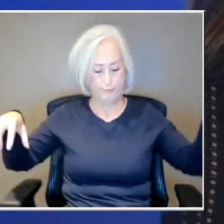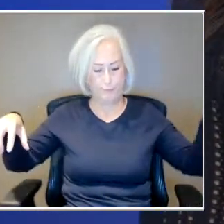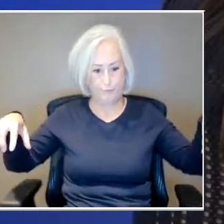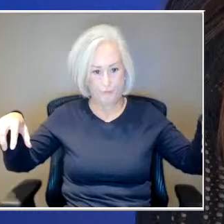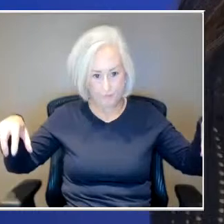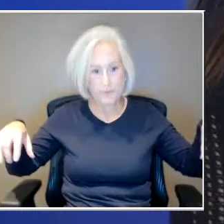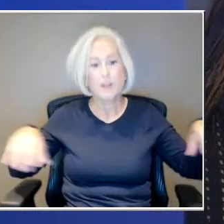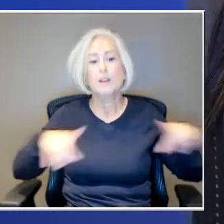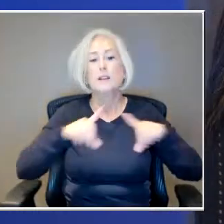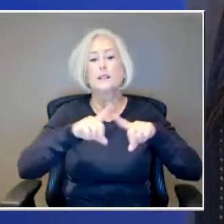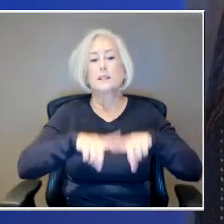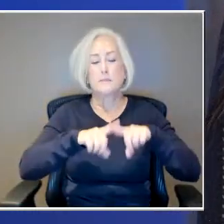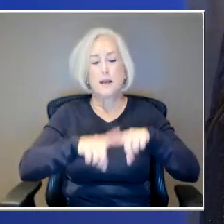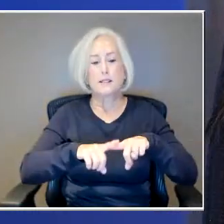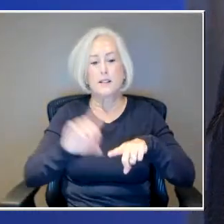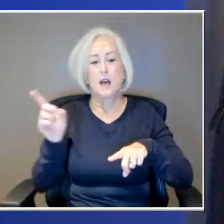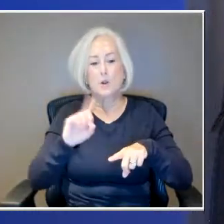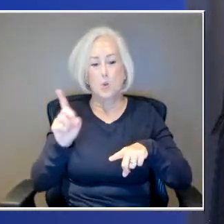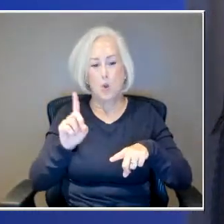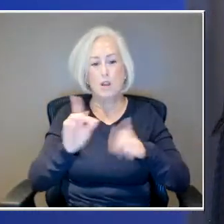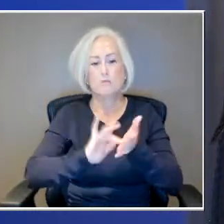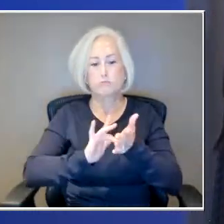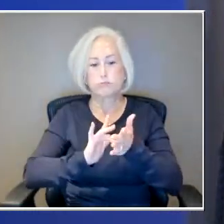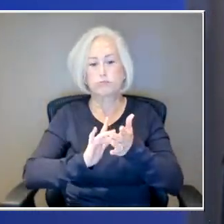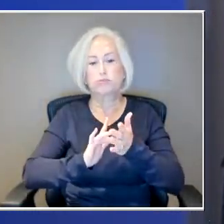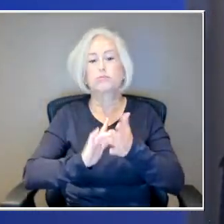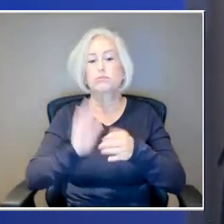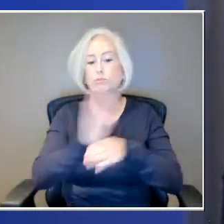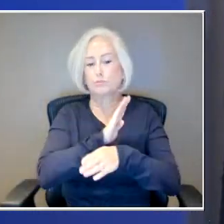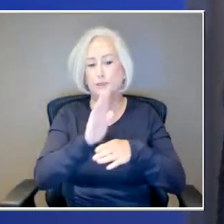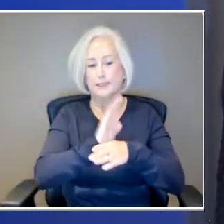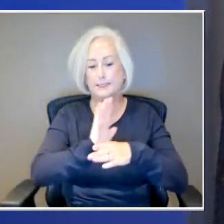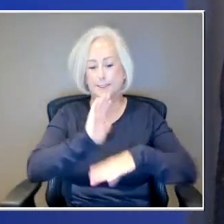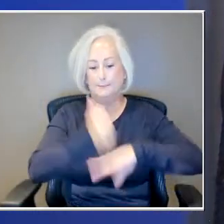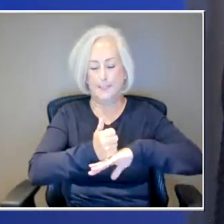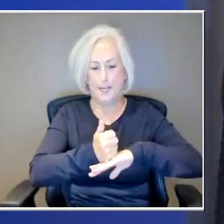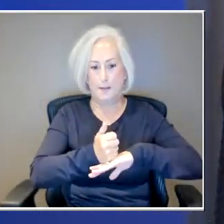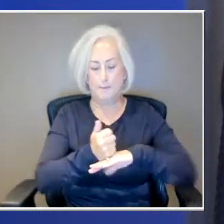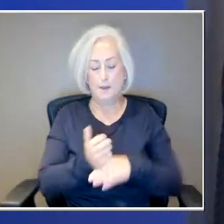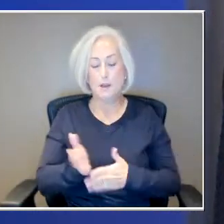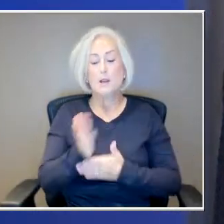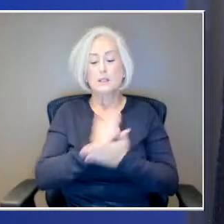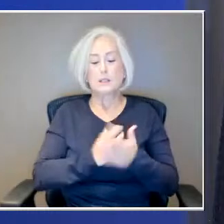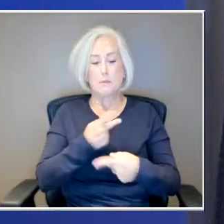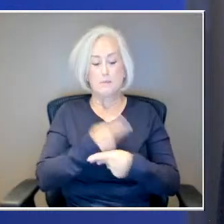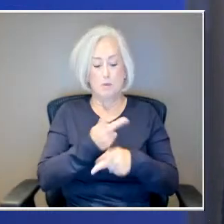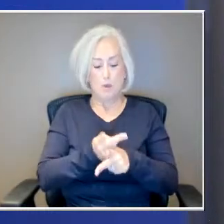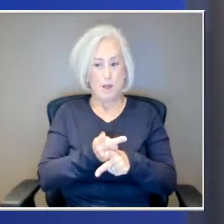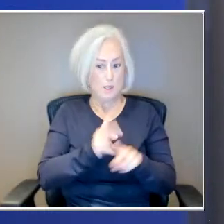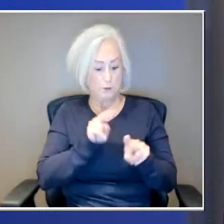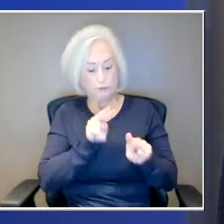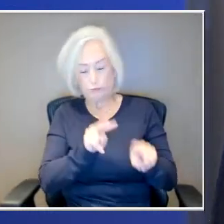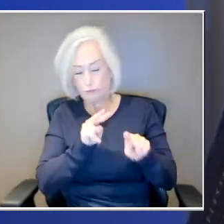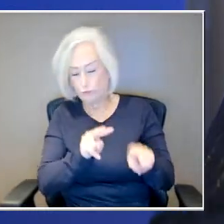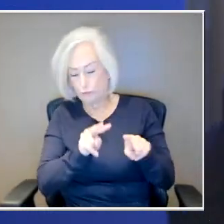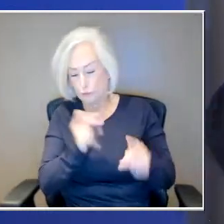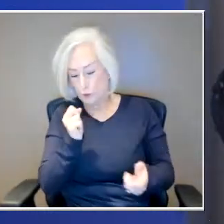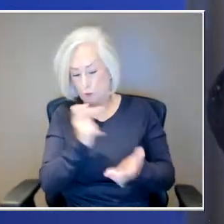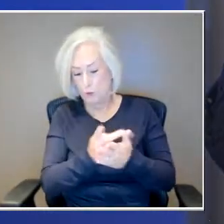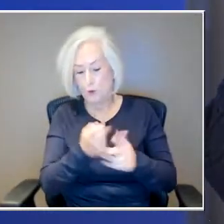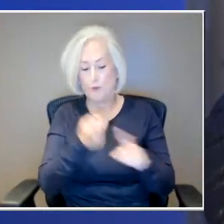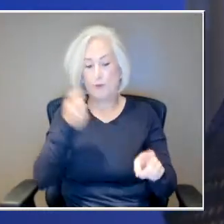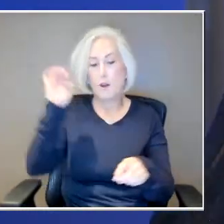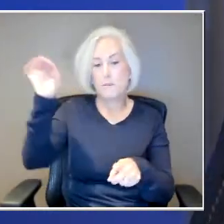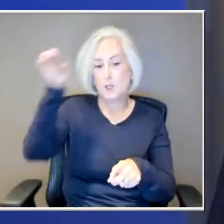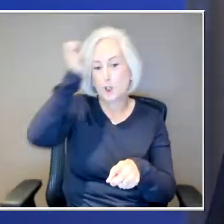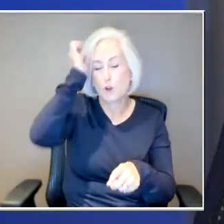manufacturer. There also are some products that are looking to be approved here soon that are in Europe. So that will be